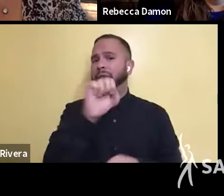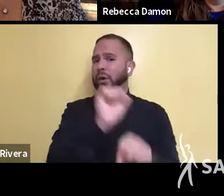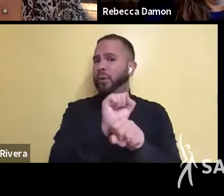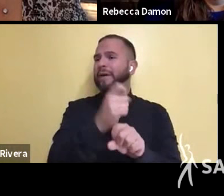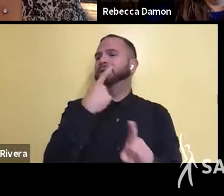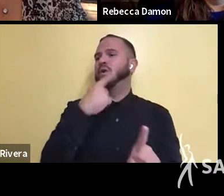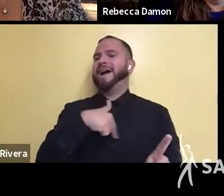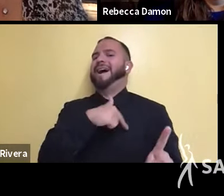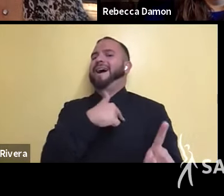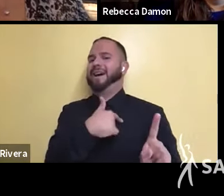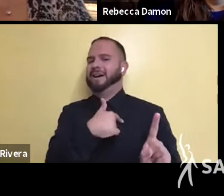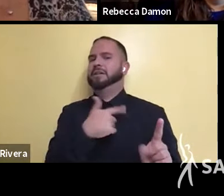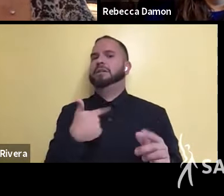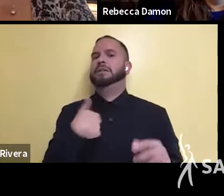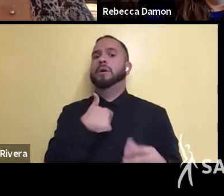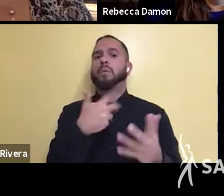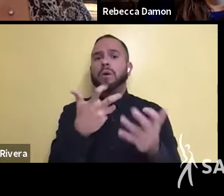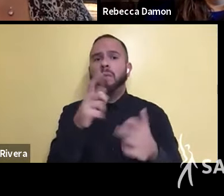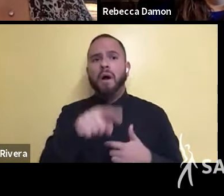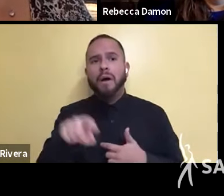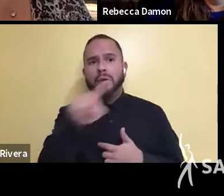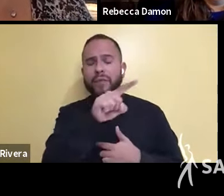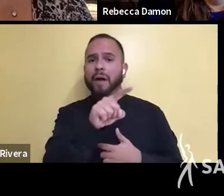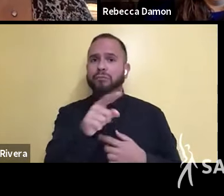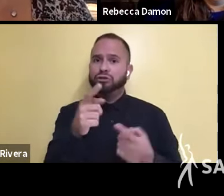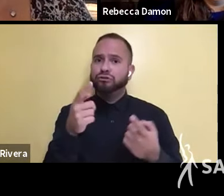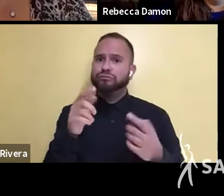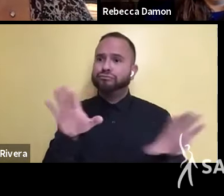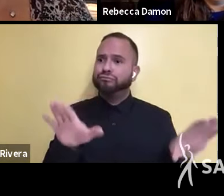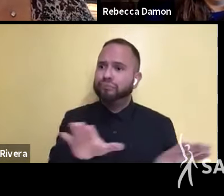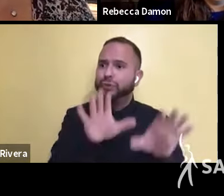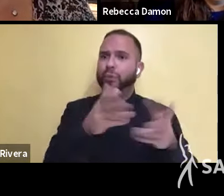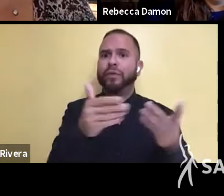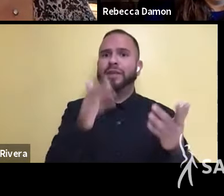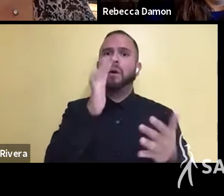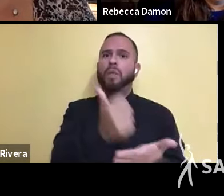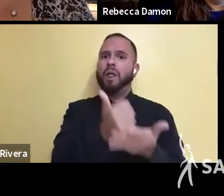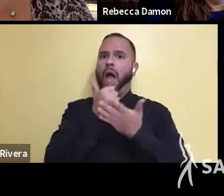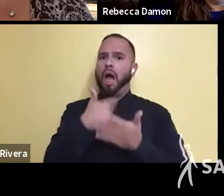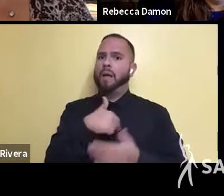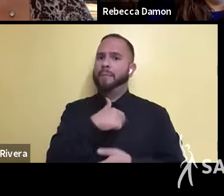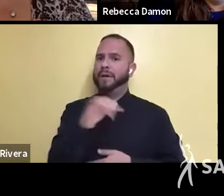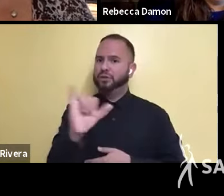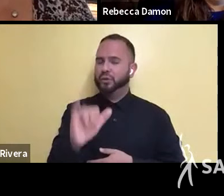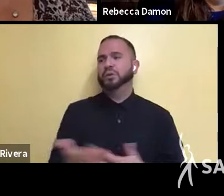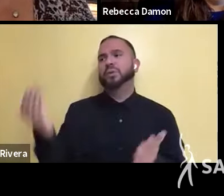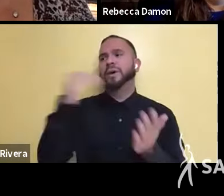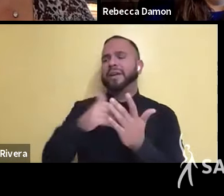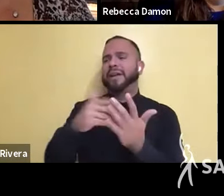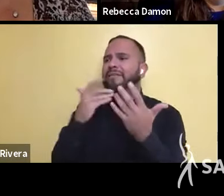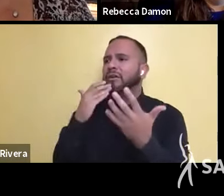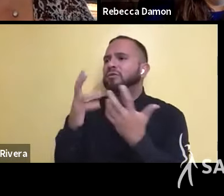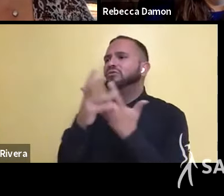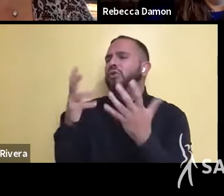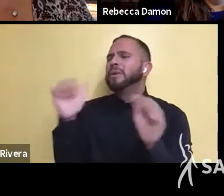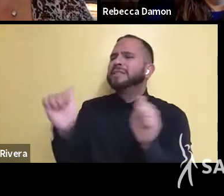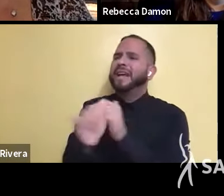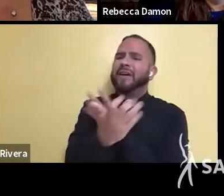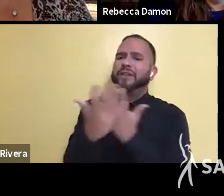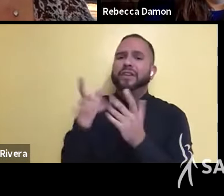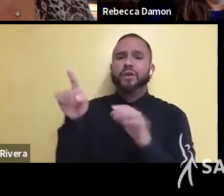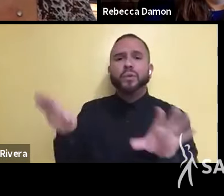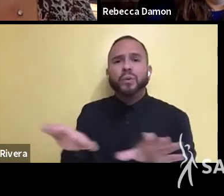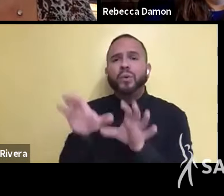and we want them to be able to execute the things that are going to help us all. So again, thank you for everything you do. The work is